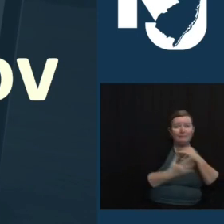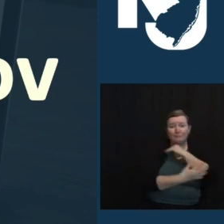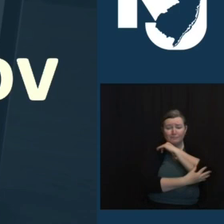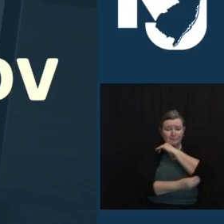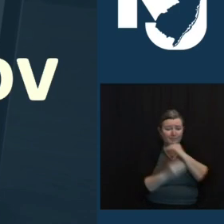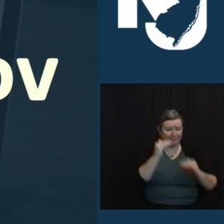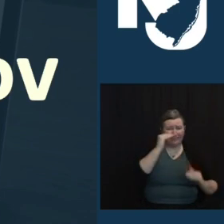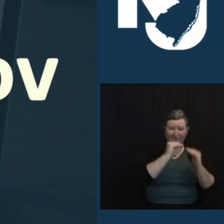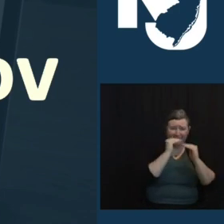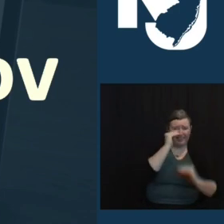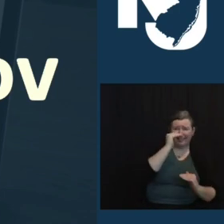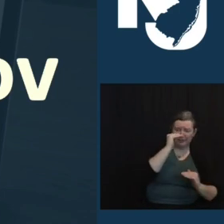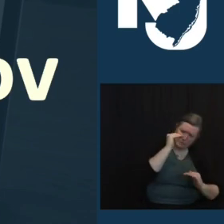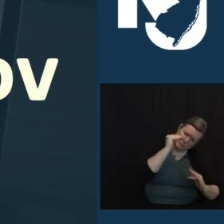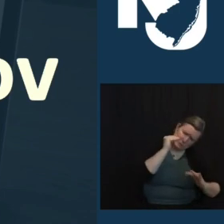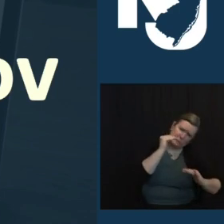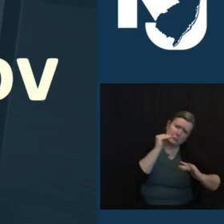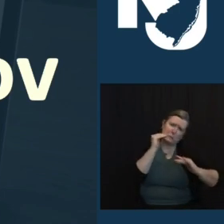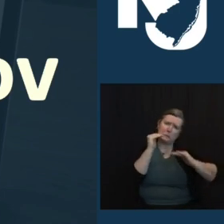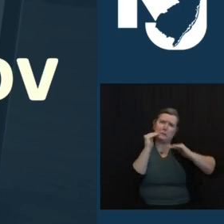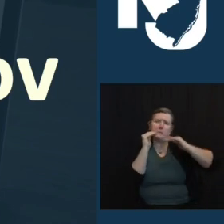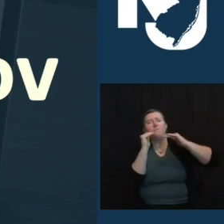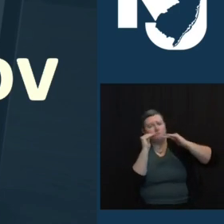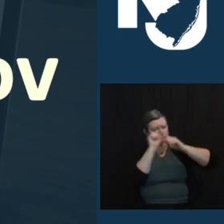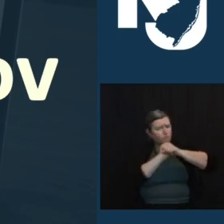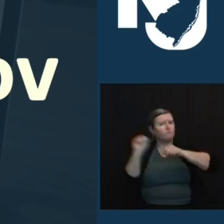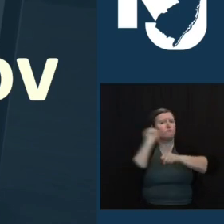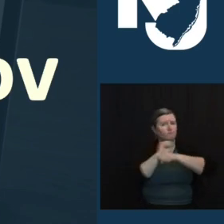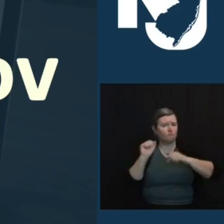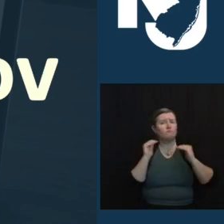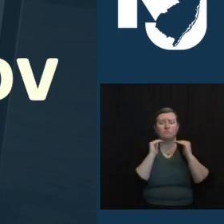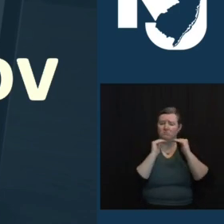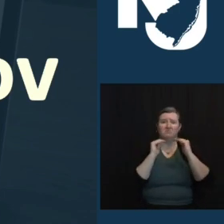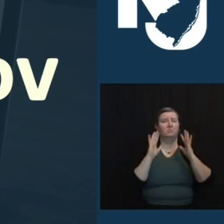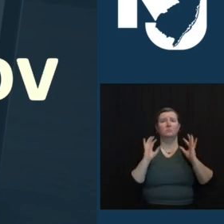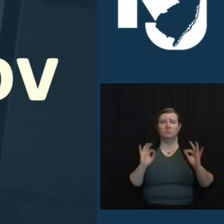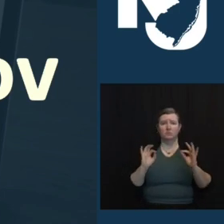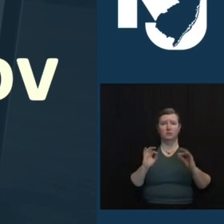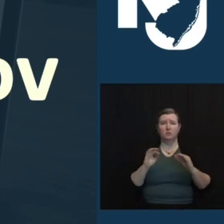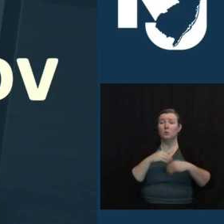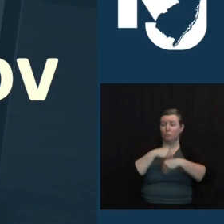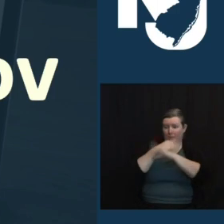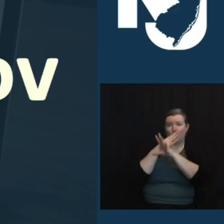not just for remote learning, but for a 21st century education.